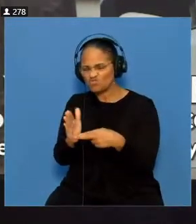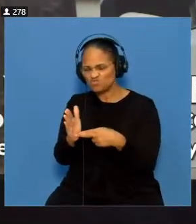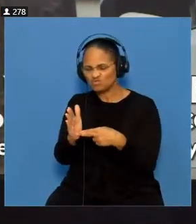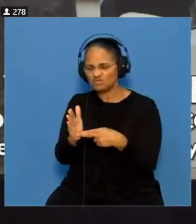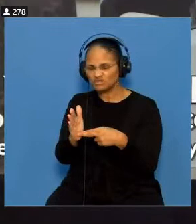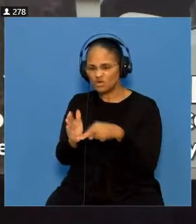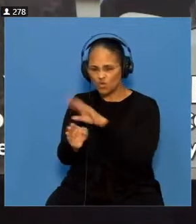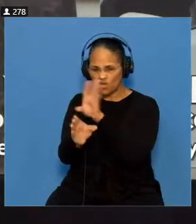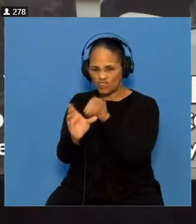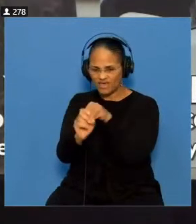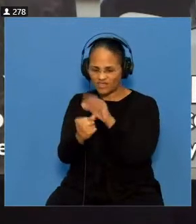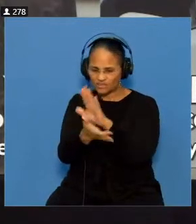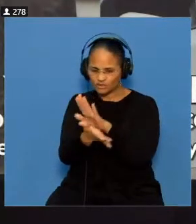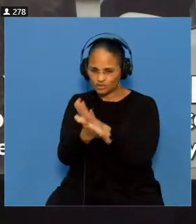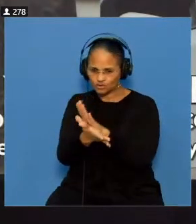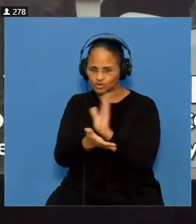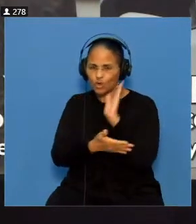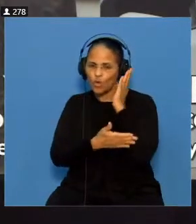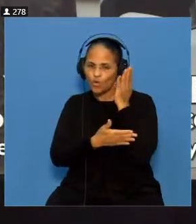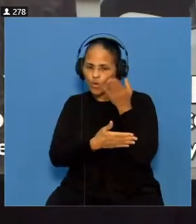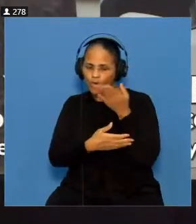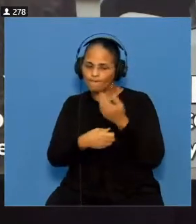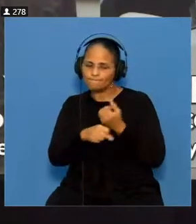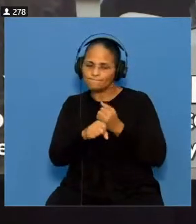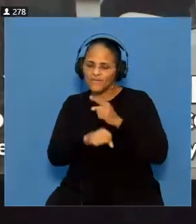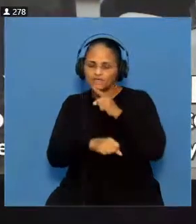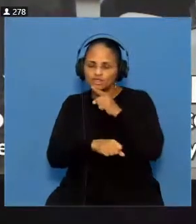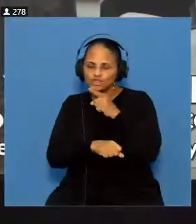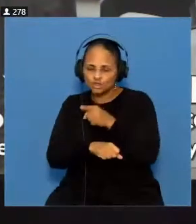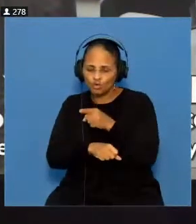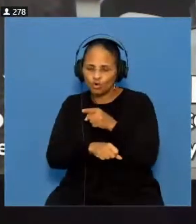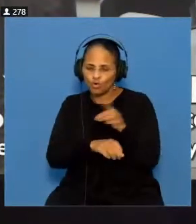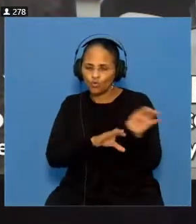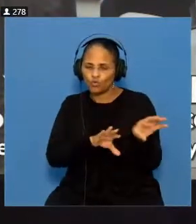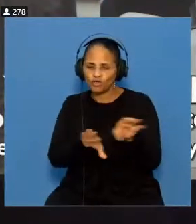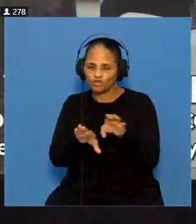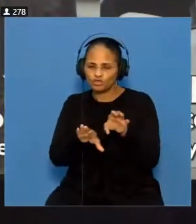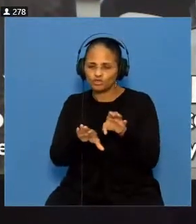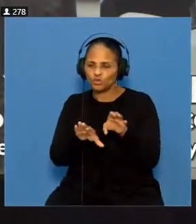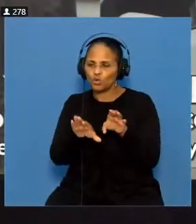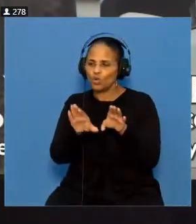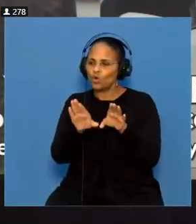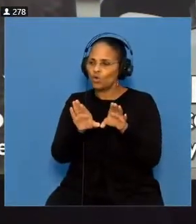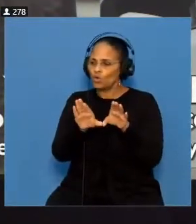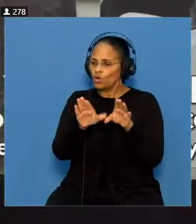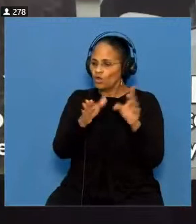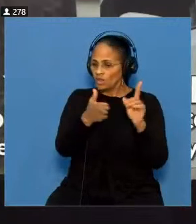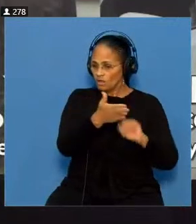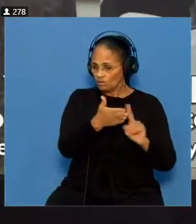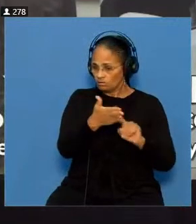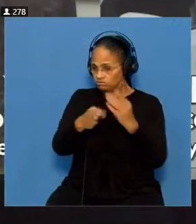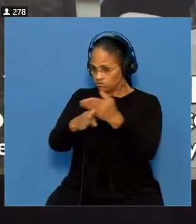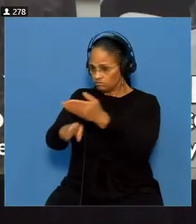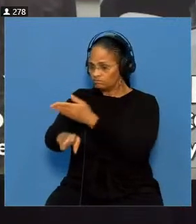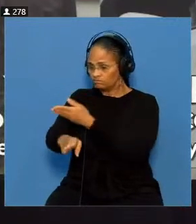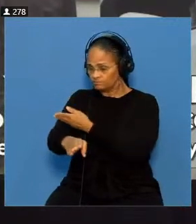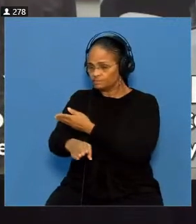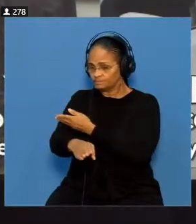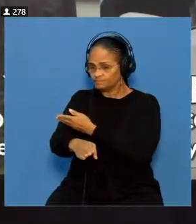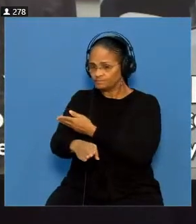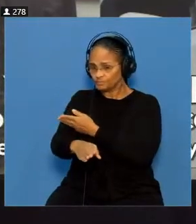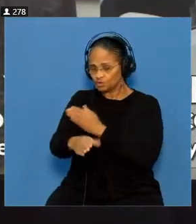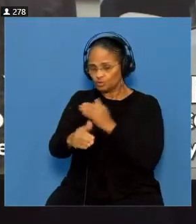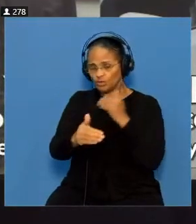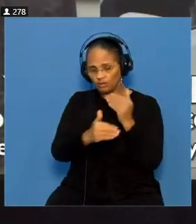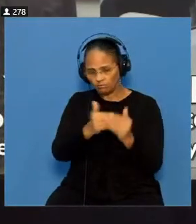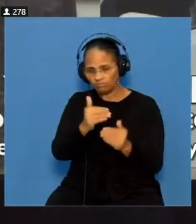inside of schools. And we're going to make sure that we do the enhanced community surveillance outside of schools to make sure that we can continue.